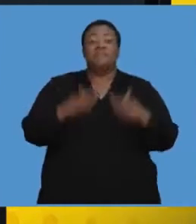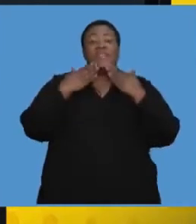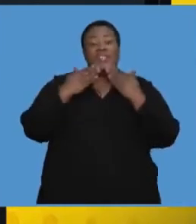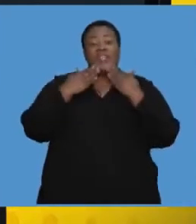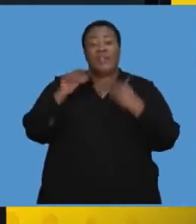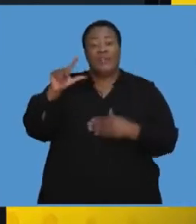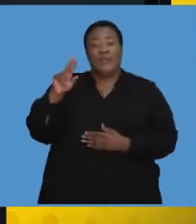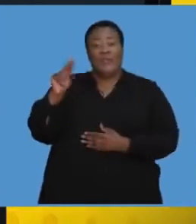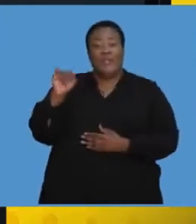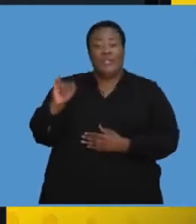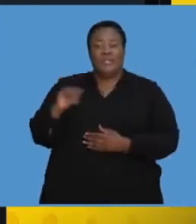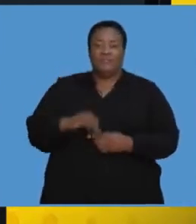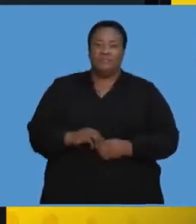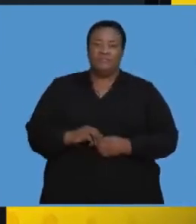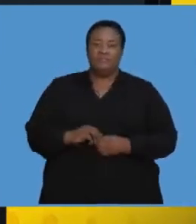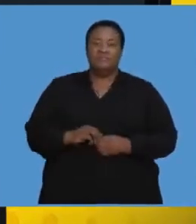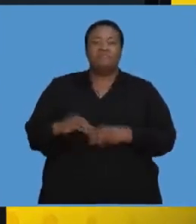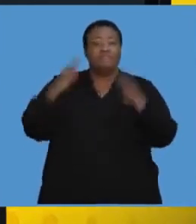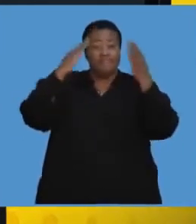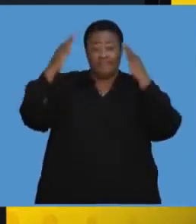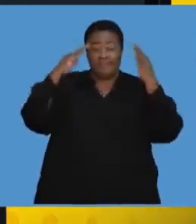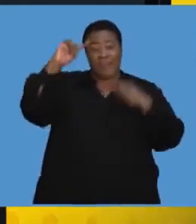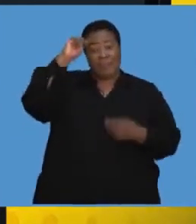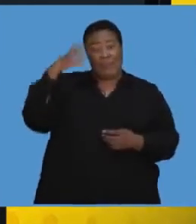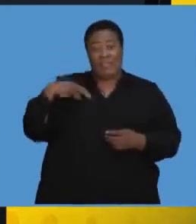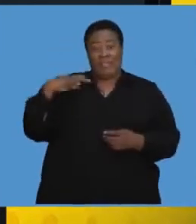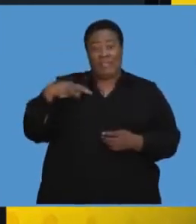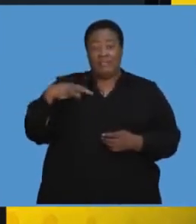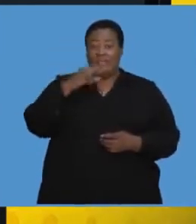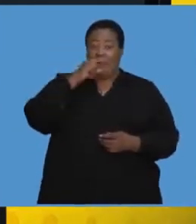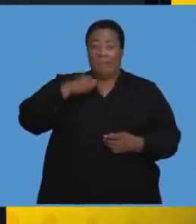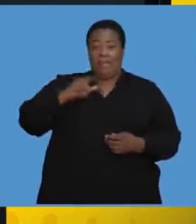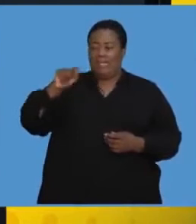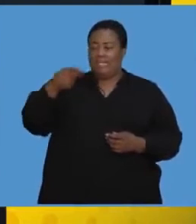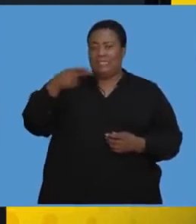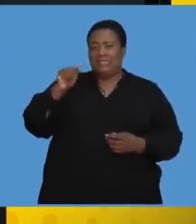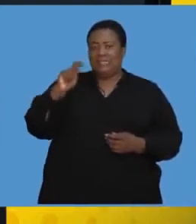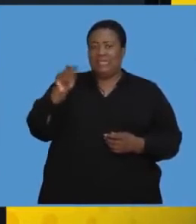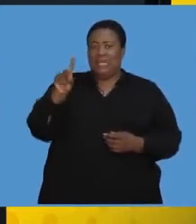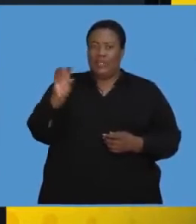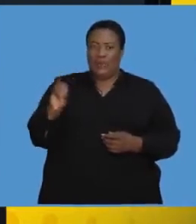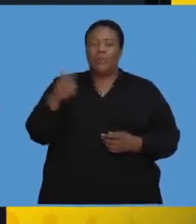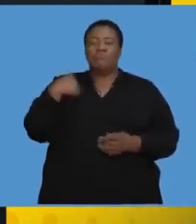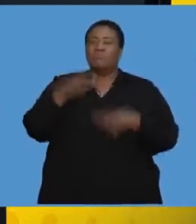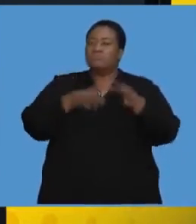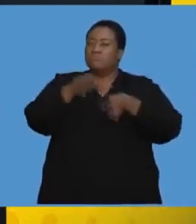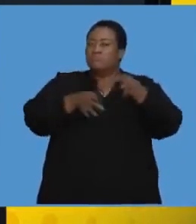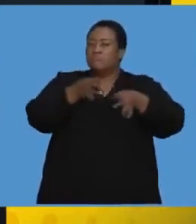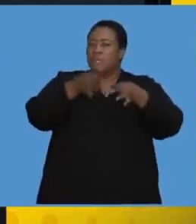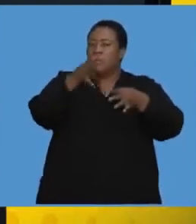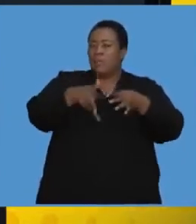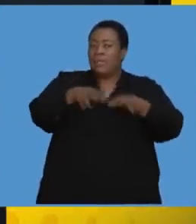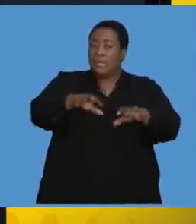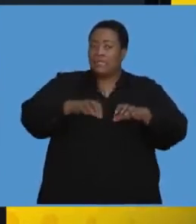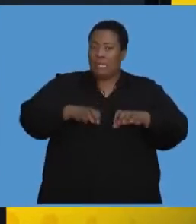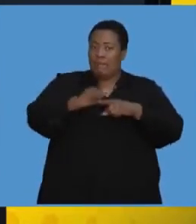Luni. Good day, boys and girls. Like Lunia said, my name is Tando. I'm going to be taking you guys through exam practice as you guys